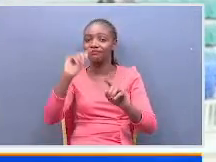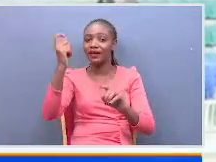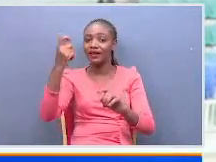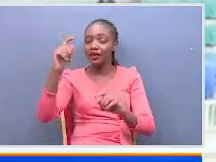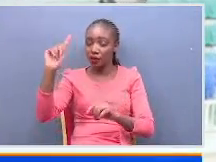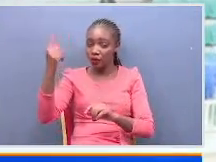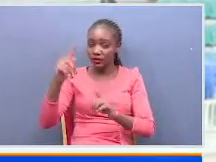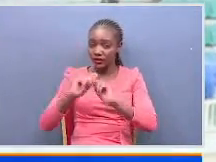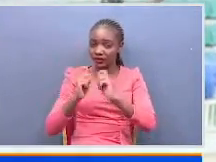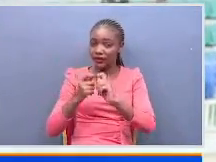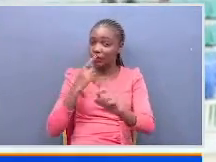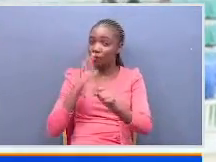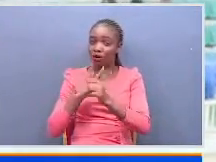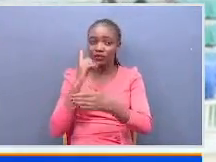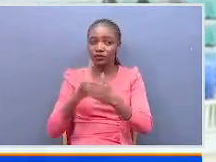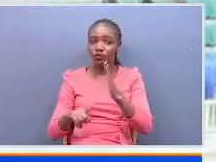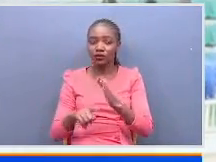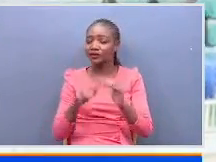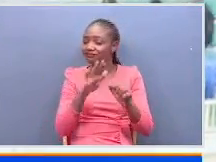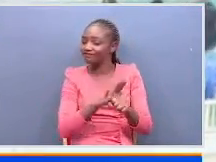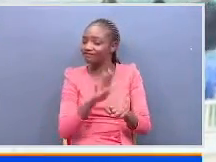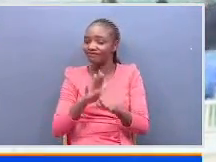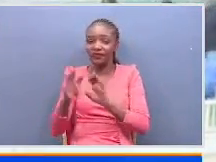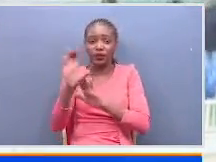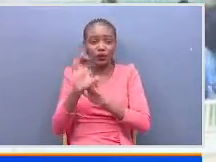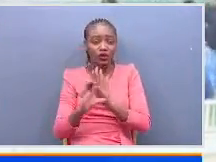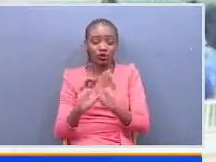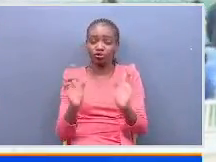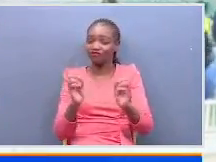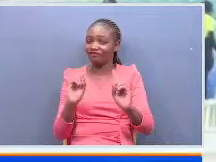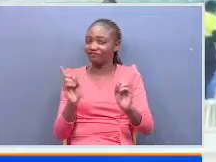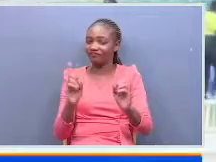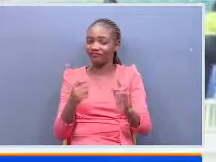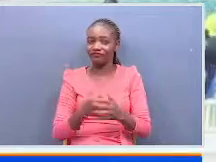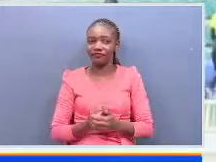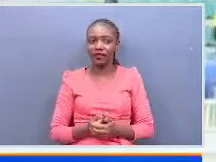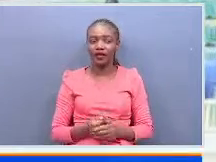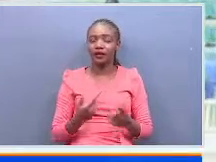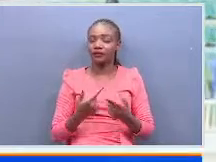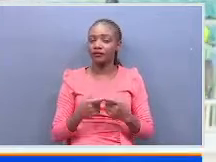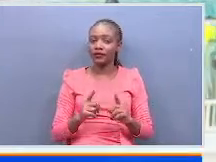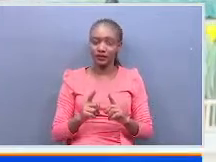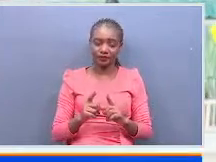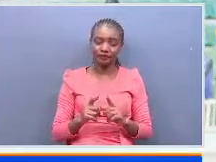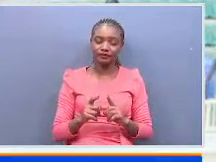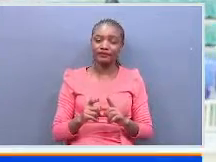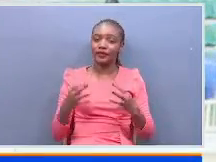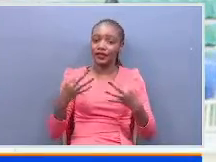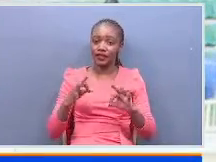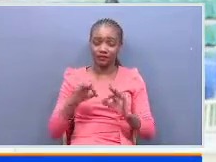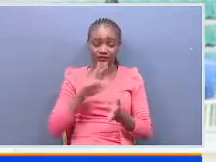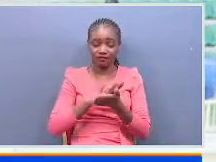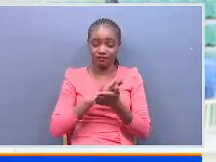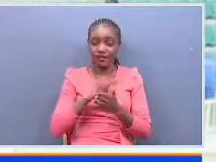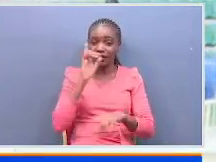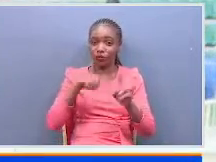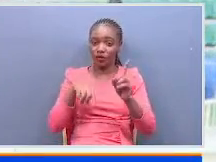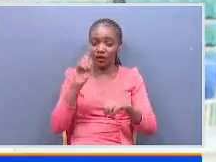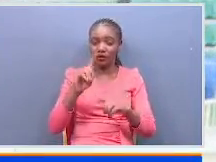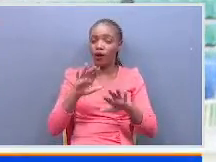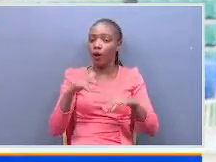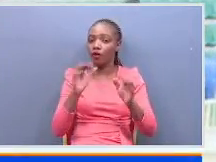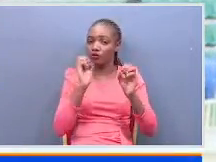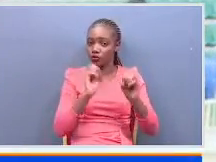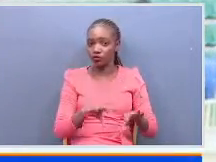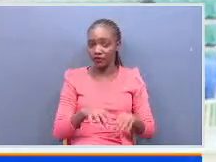team has promised not to undermine the constitution if at all Kenya Kwanza coalition forms the next government or they lose.